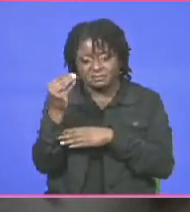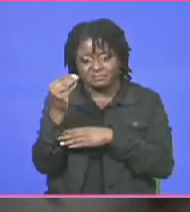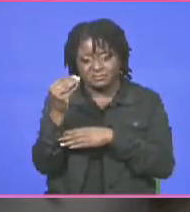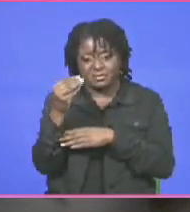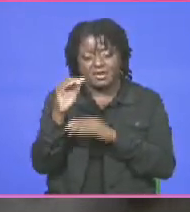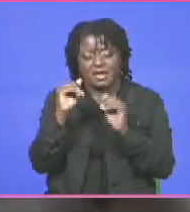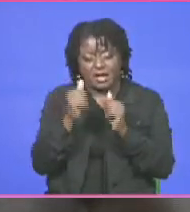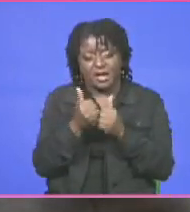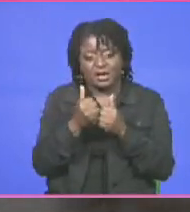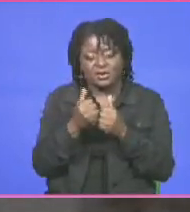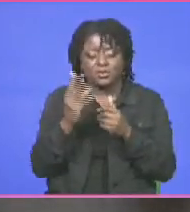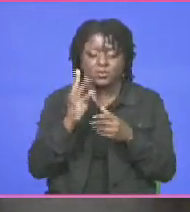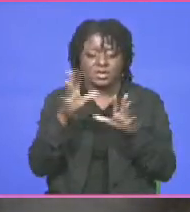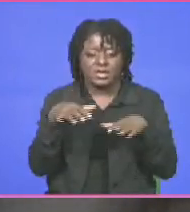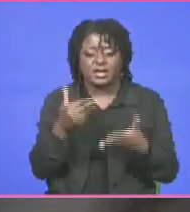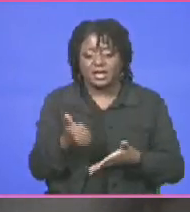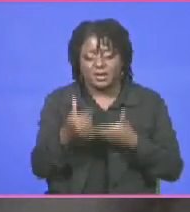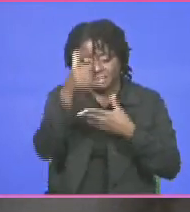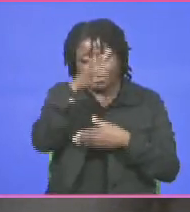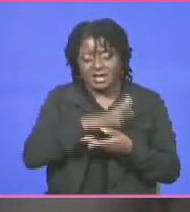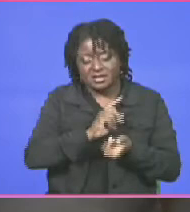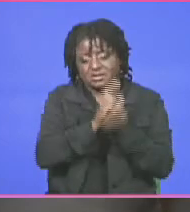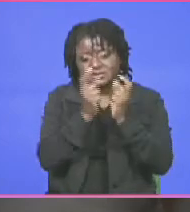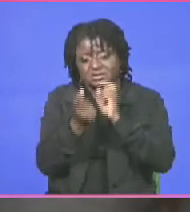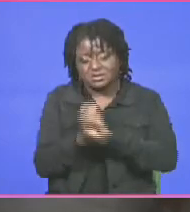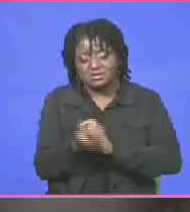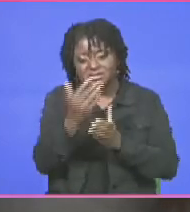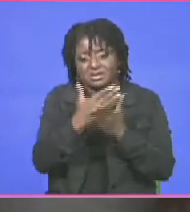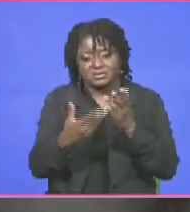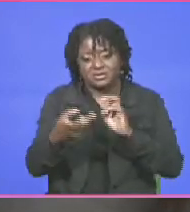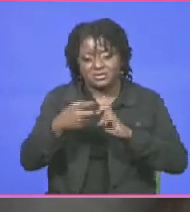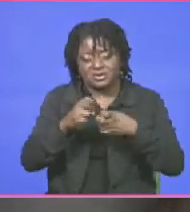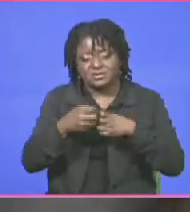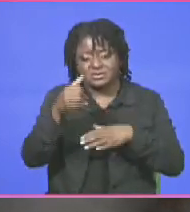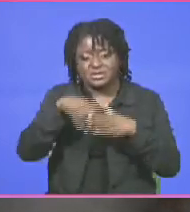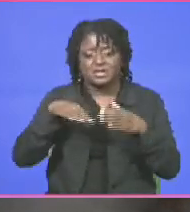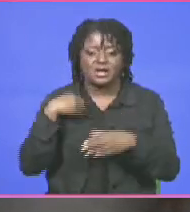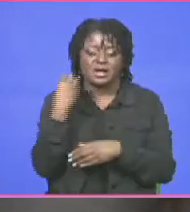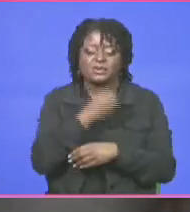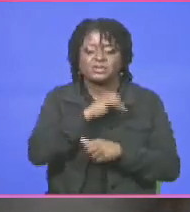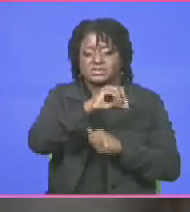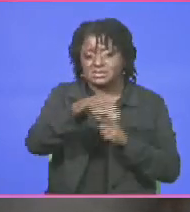how we can help men and turn around some of the ills that are in our society.